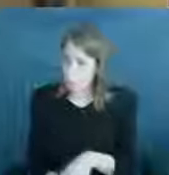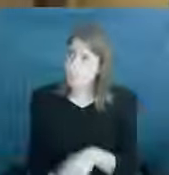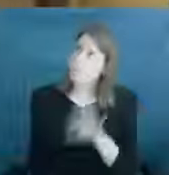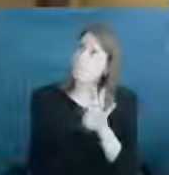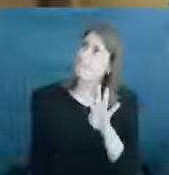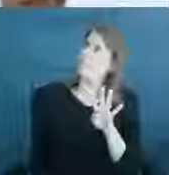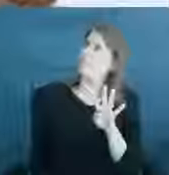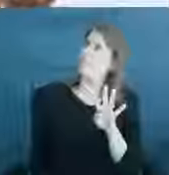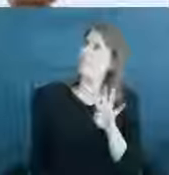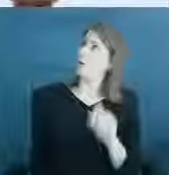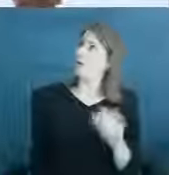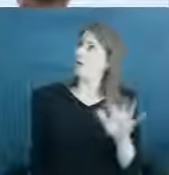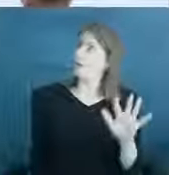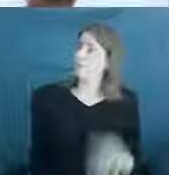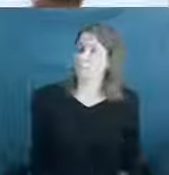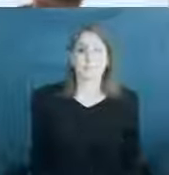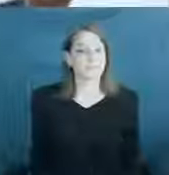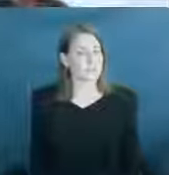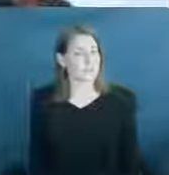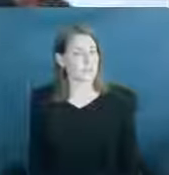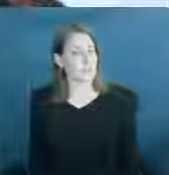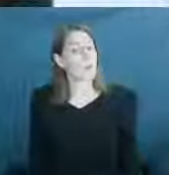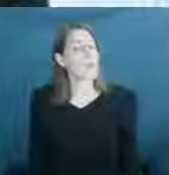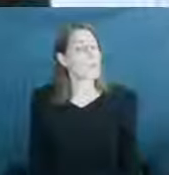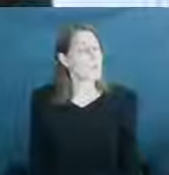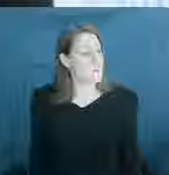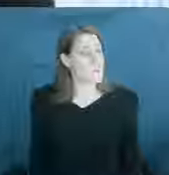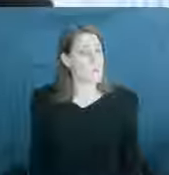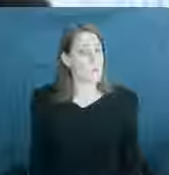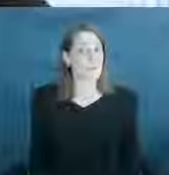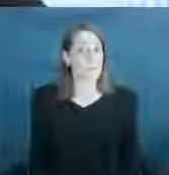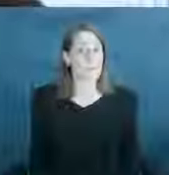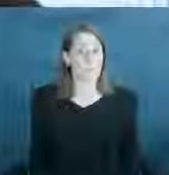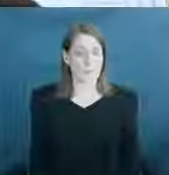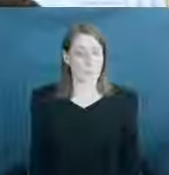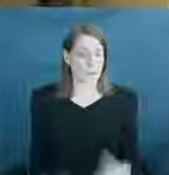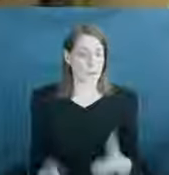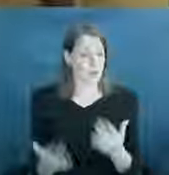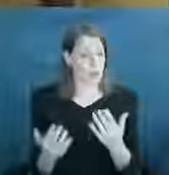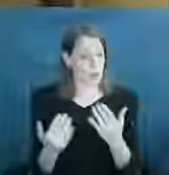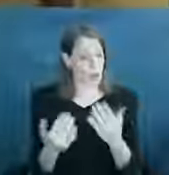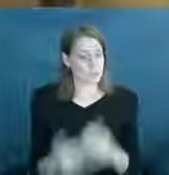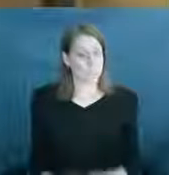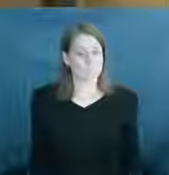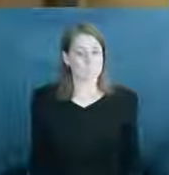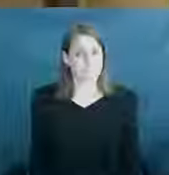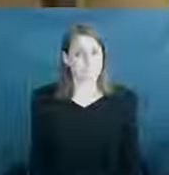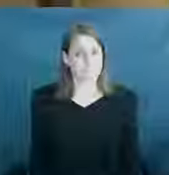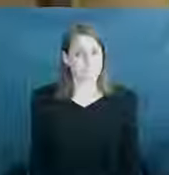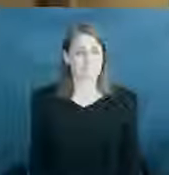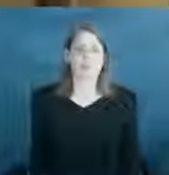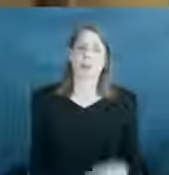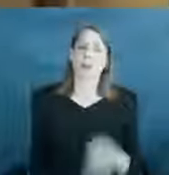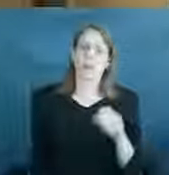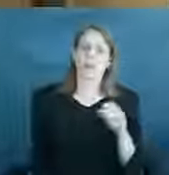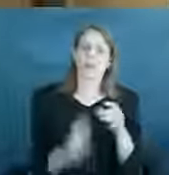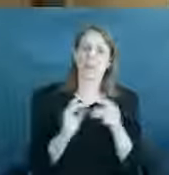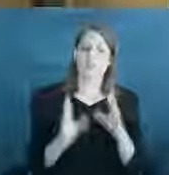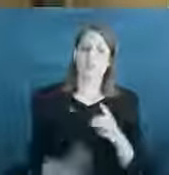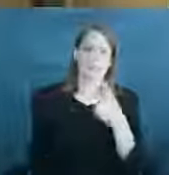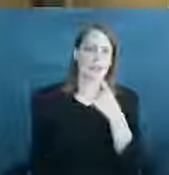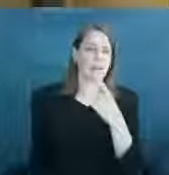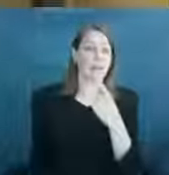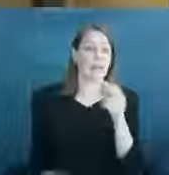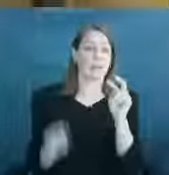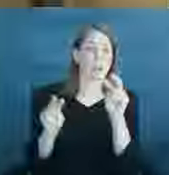now? I am 4'5". And a half. Yeah. So they're watching the new head teacher, Paul Elliott's design